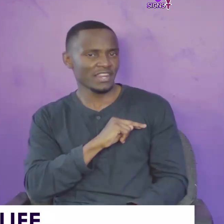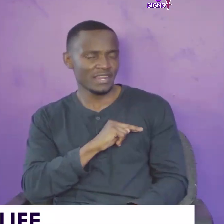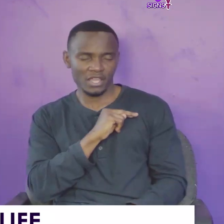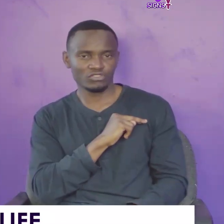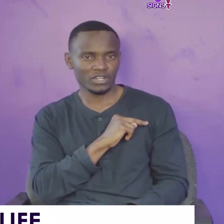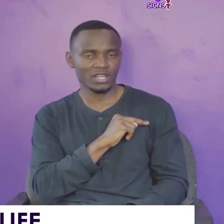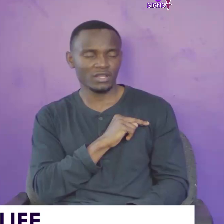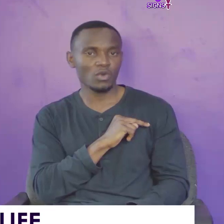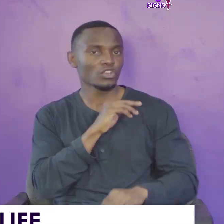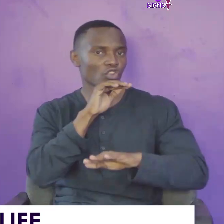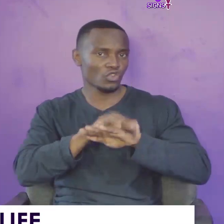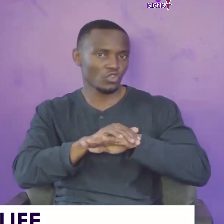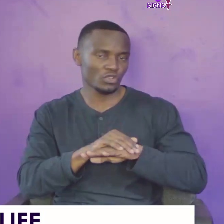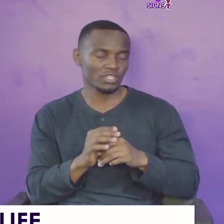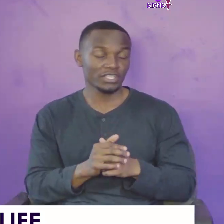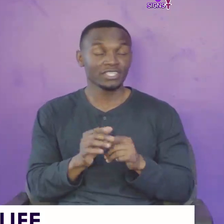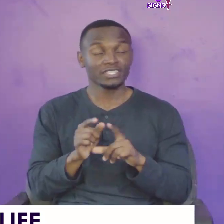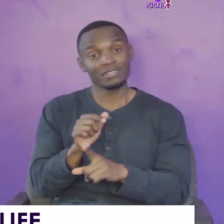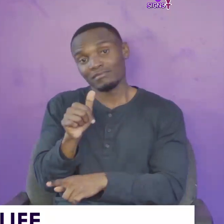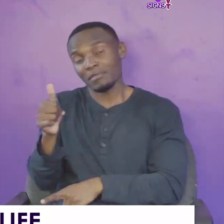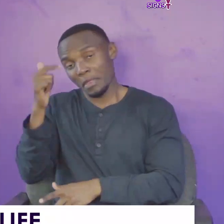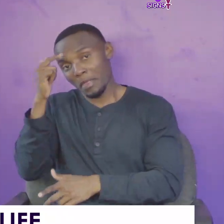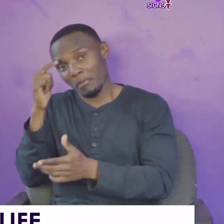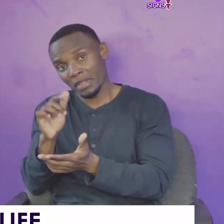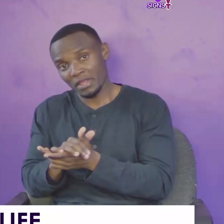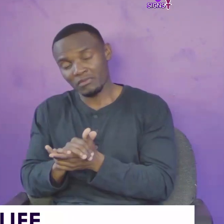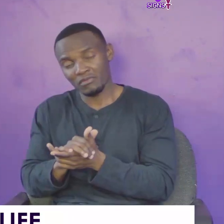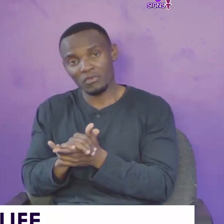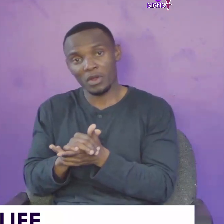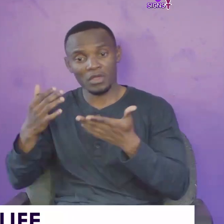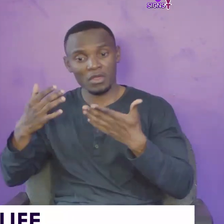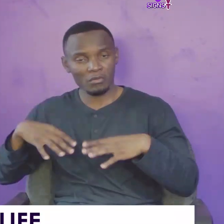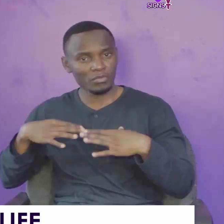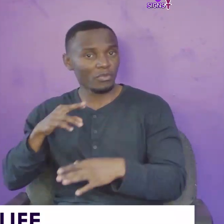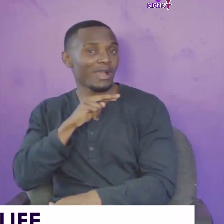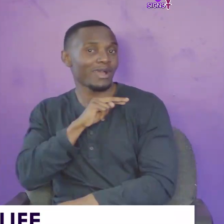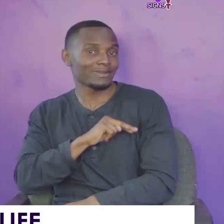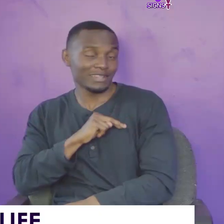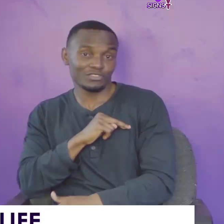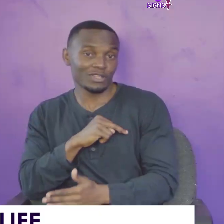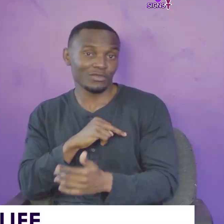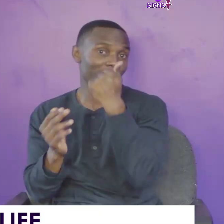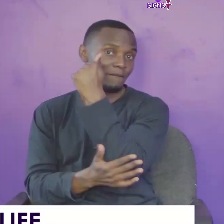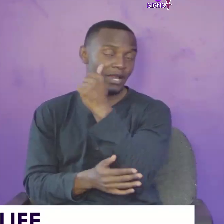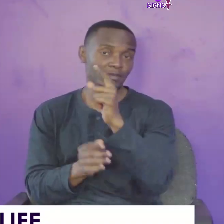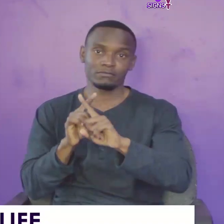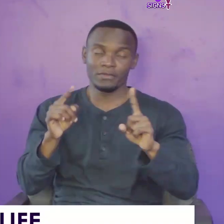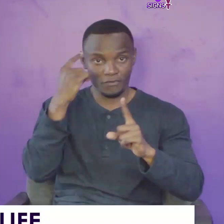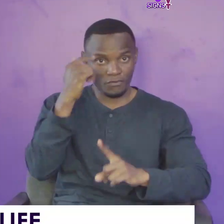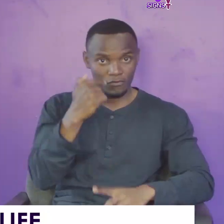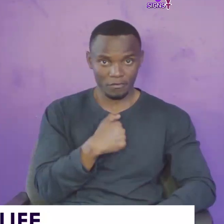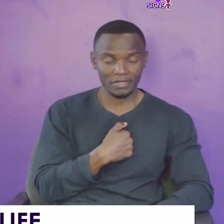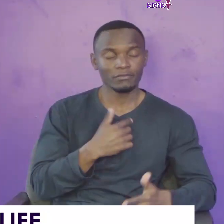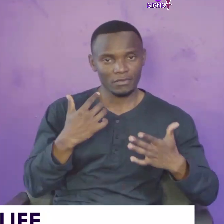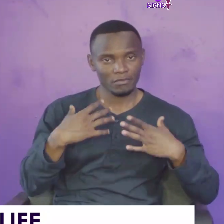good. There's these other people that believe, there's this other side that believes people are intrinsically bad, but I believe people to be intrinsically